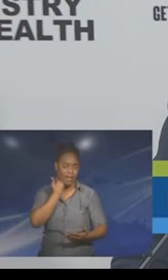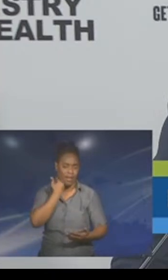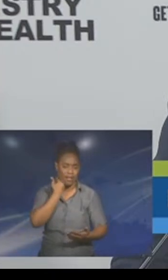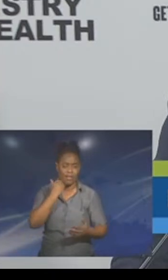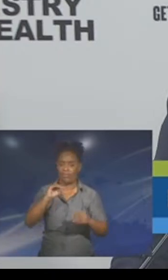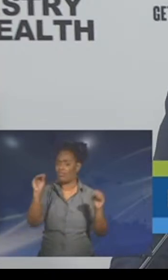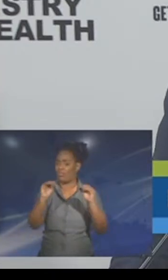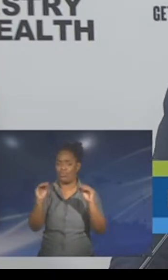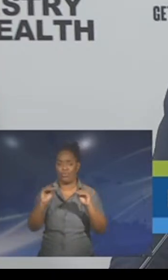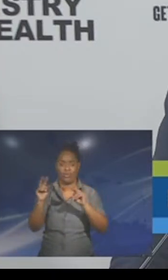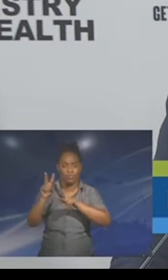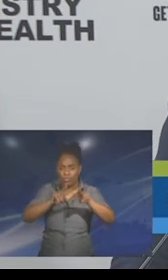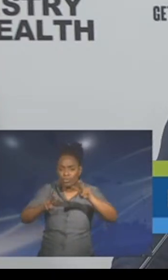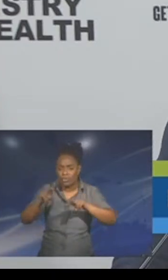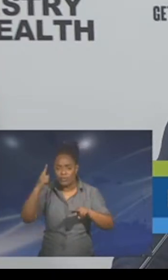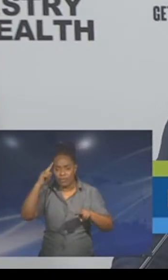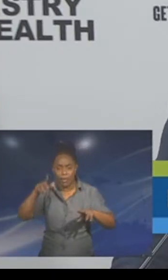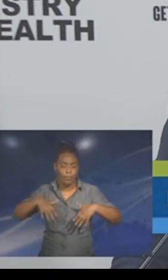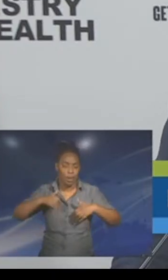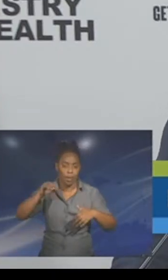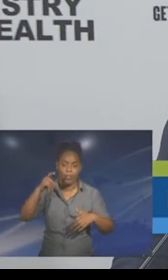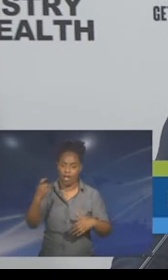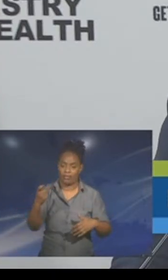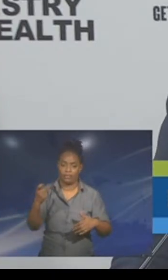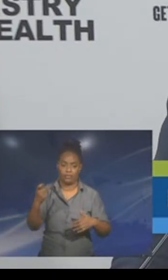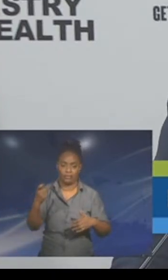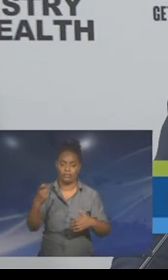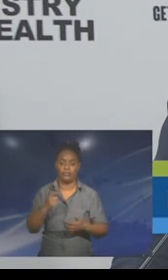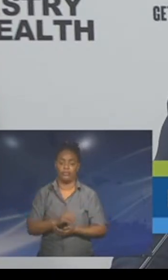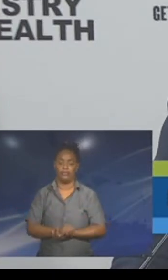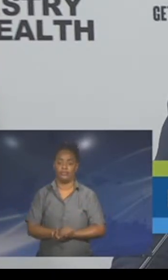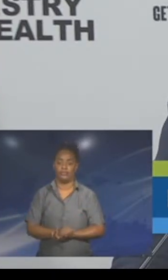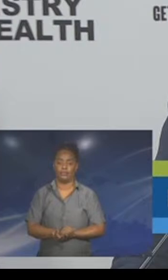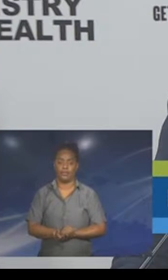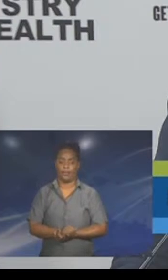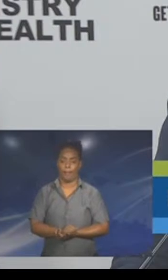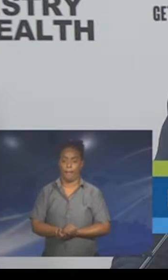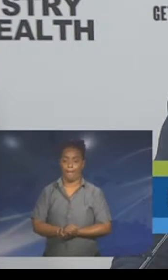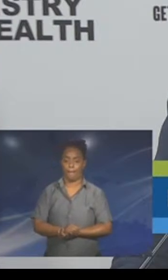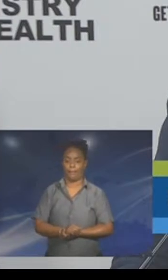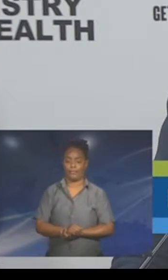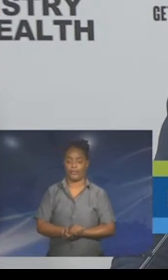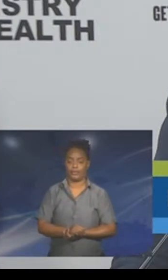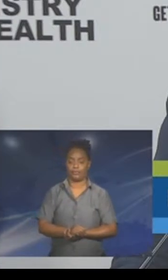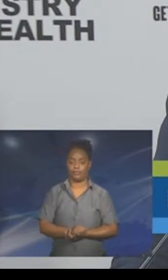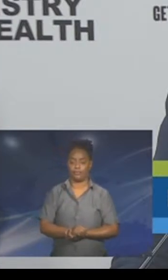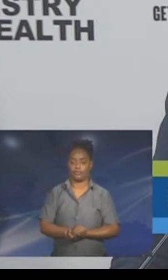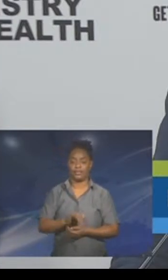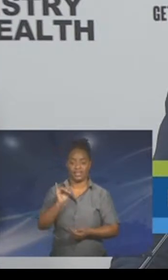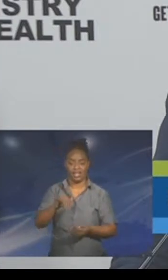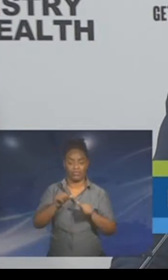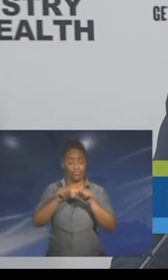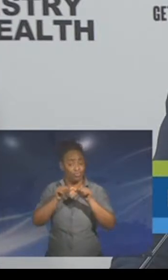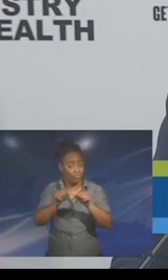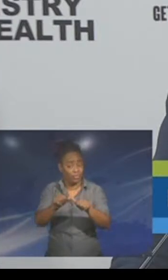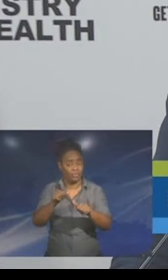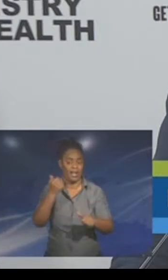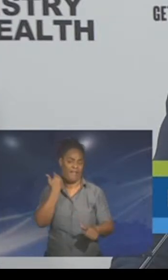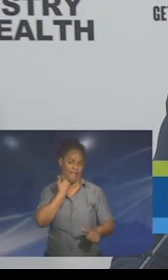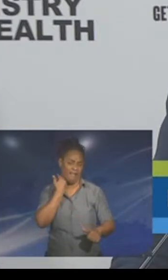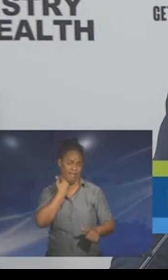at ports of entry. It's a screen at the airports and ports of entry, so that continues.